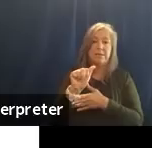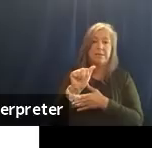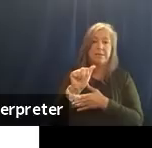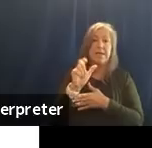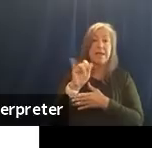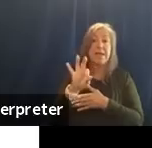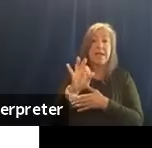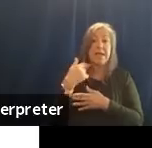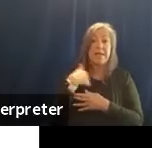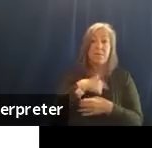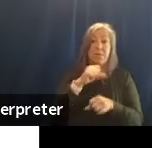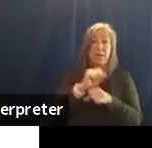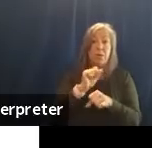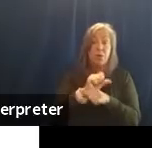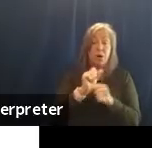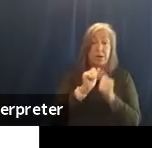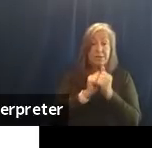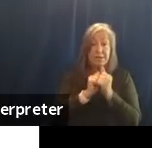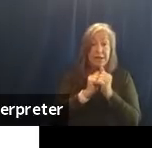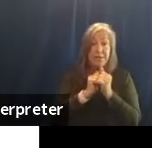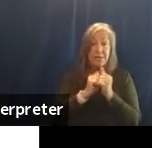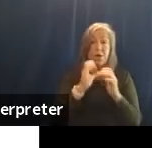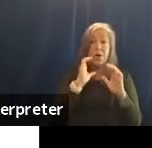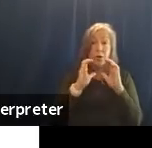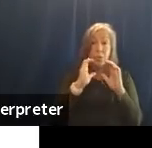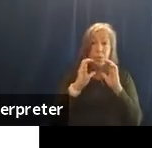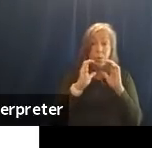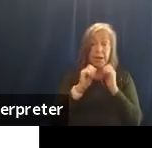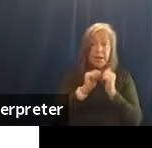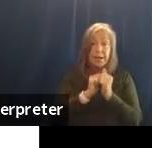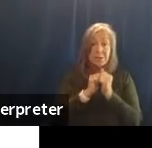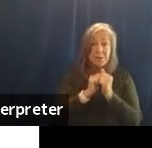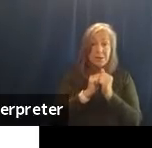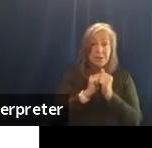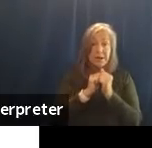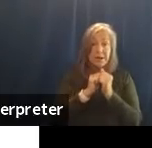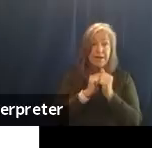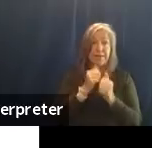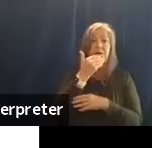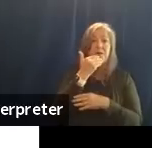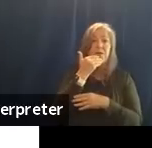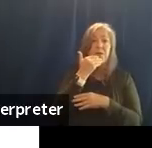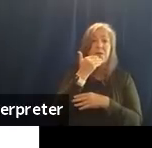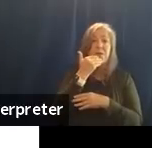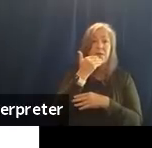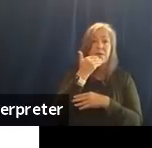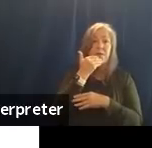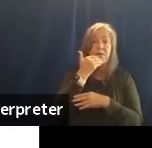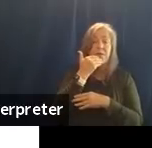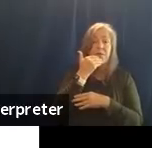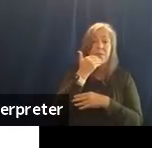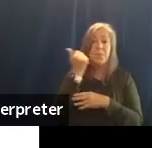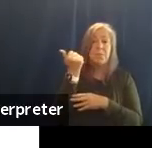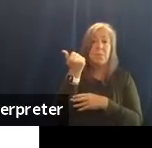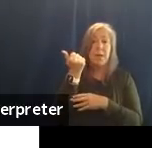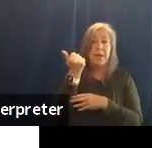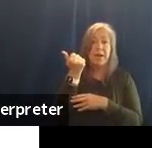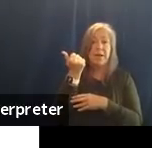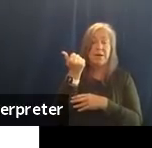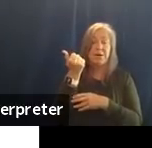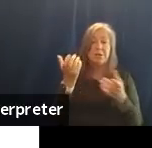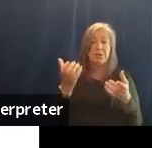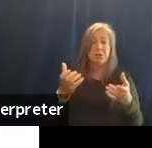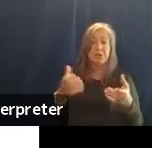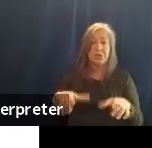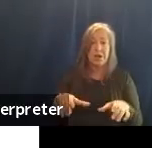and we do communicate with each other, we're going to have a better chance of staying well and also keeping our buildings open once we get